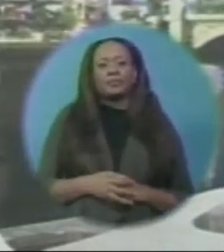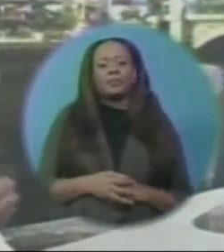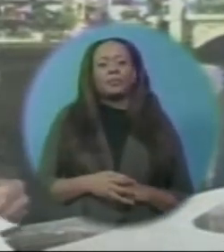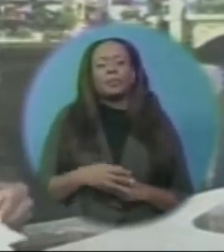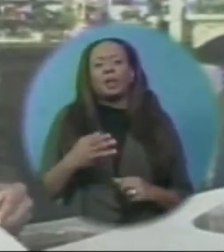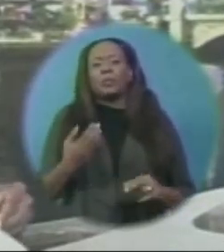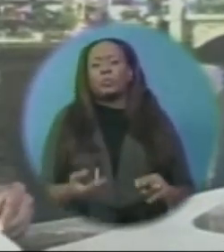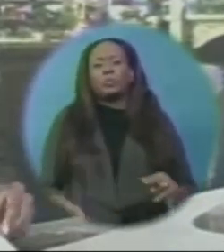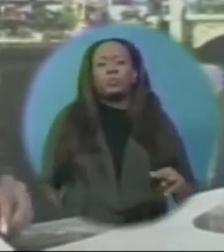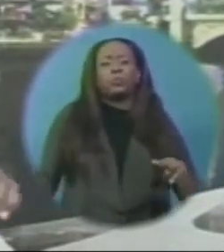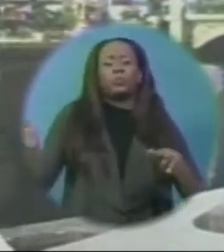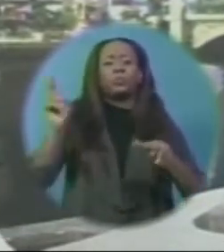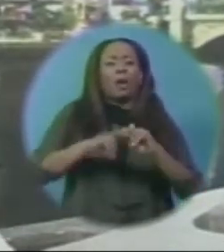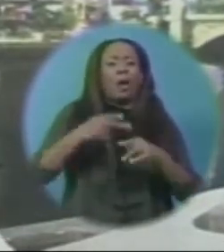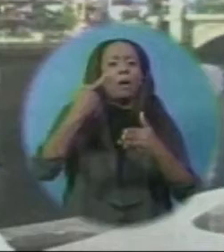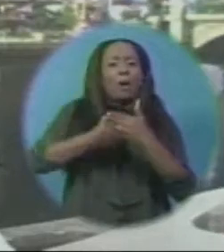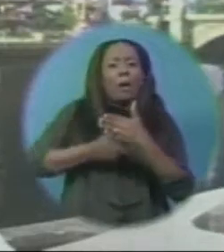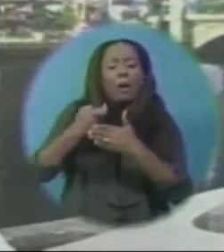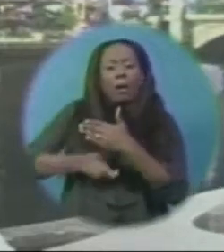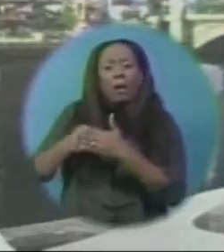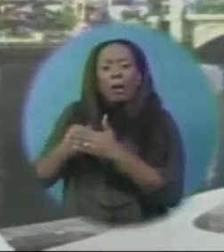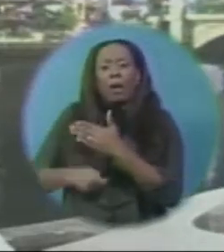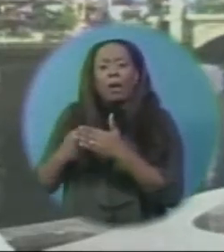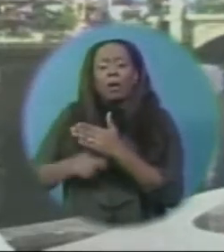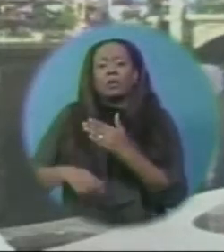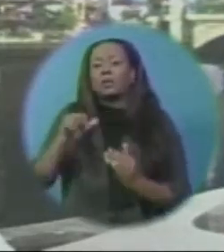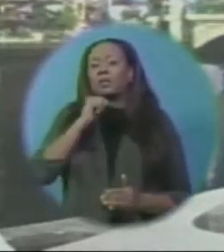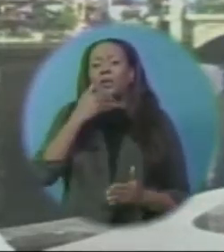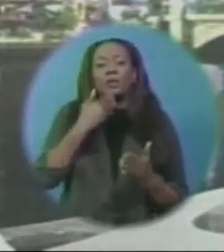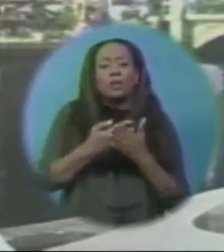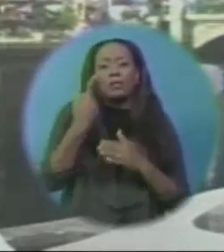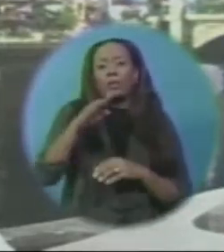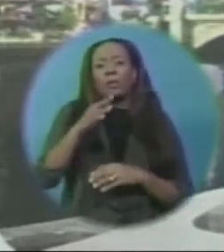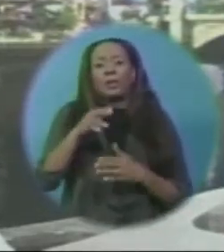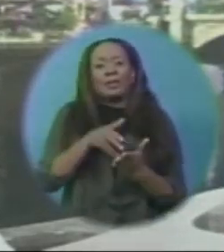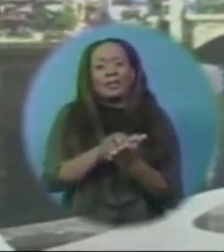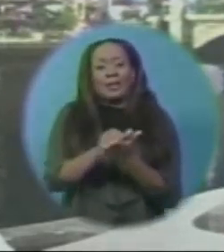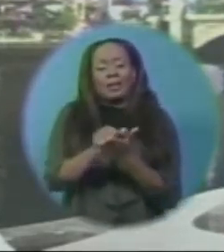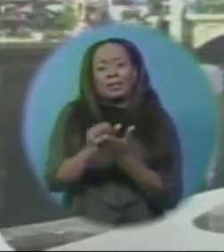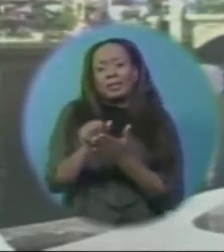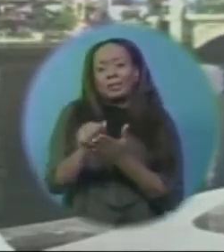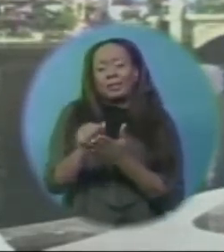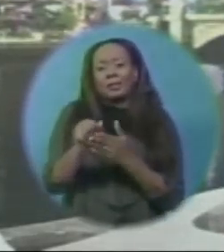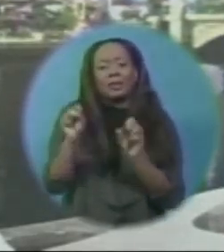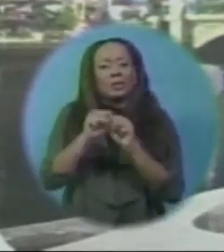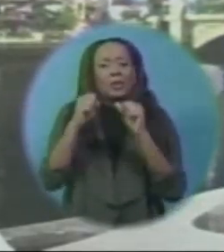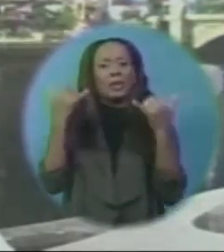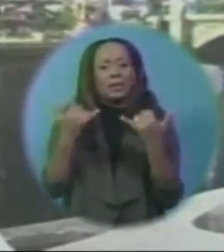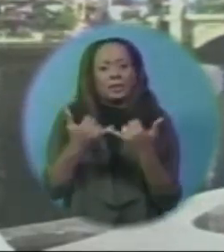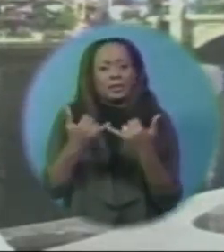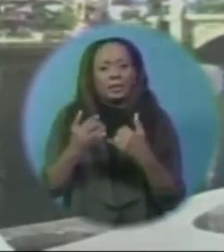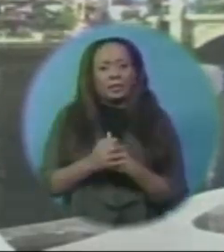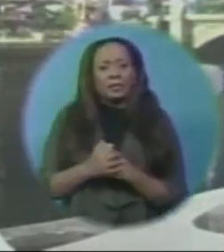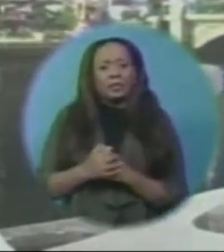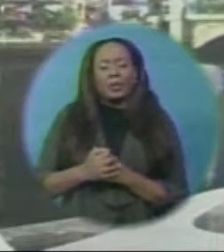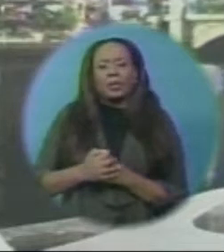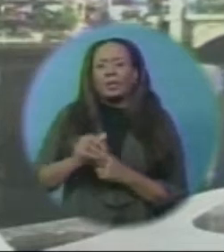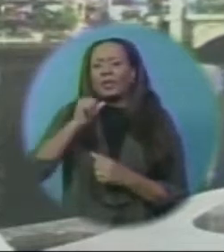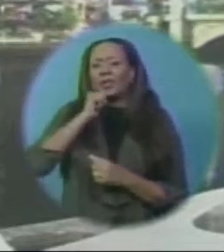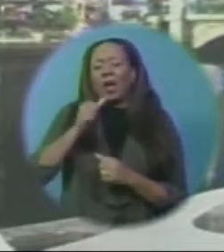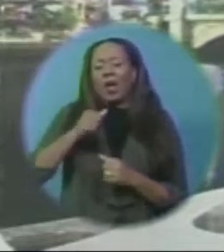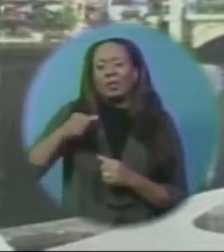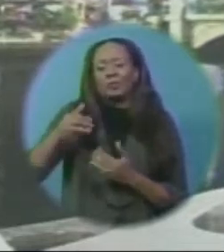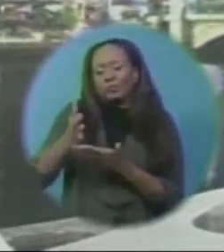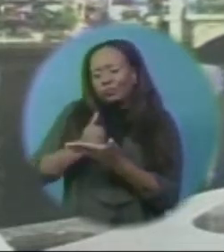Rising costs are negatively affecting the Barbados Cancer Society's fundraising efforts. This is evident in the reduced profitability of its